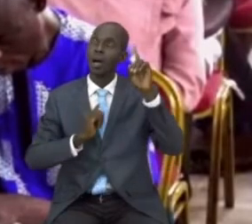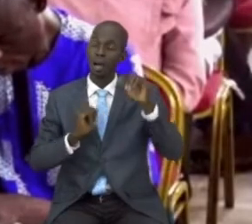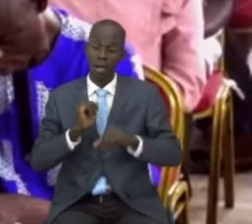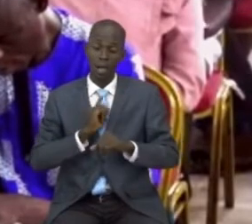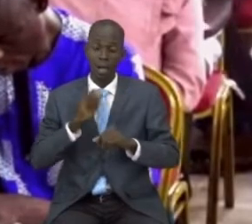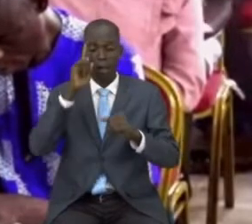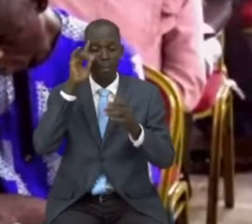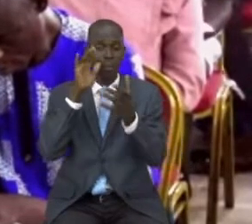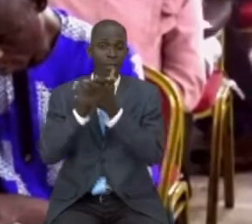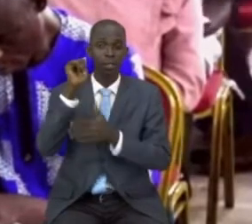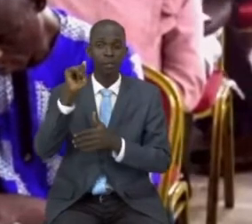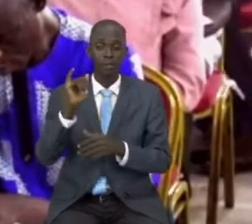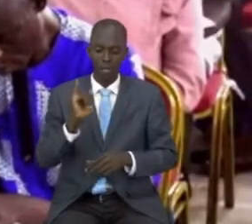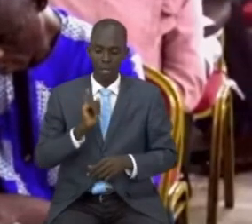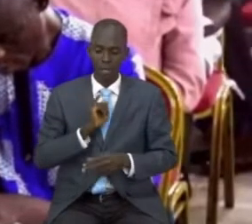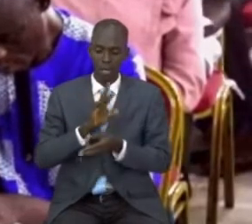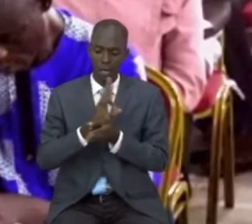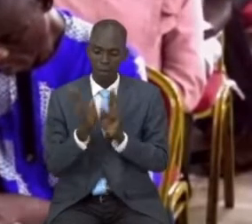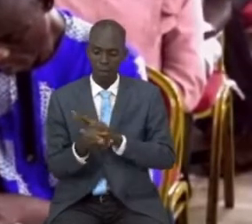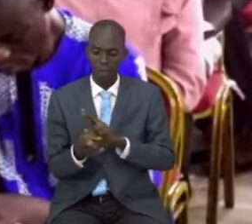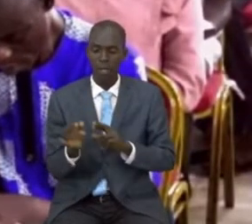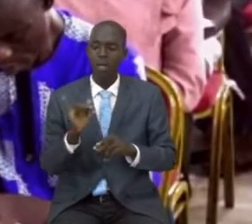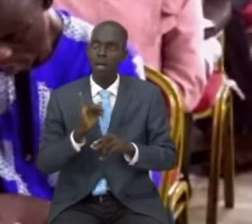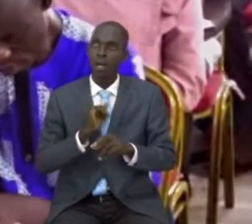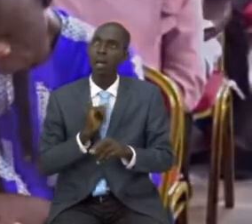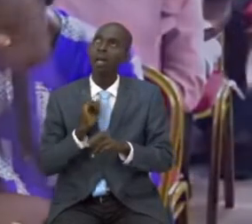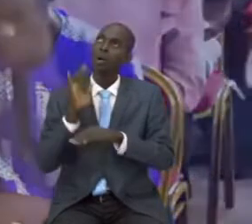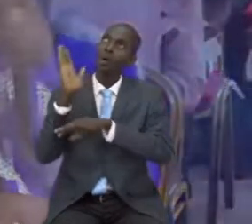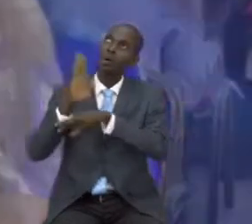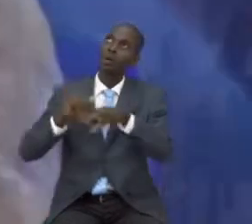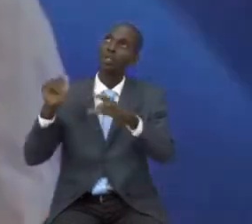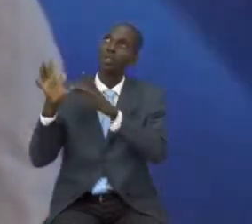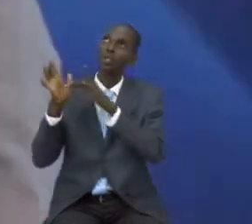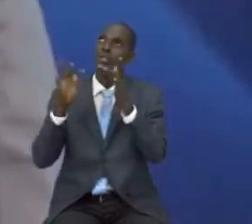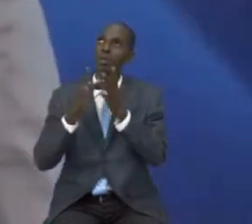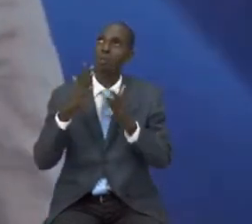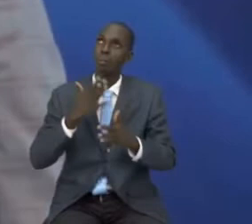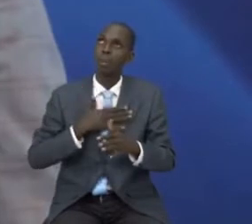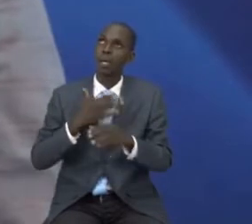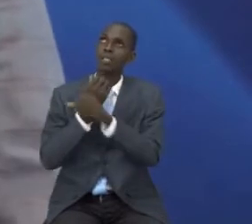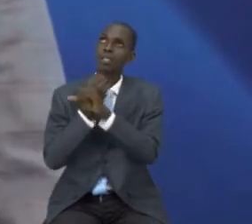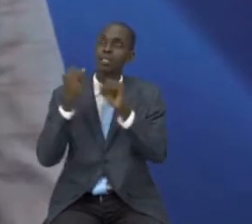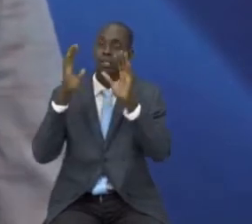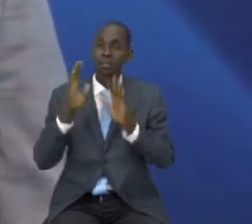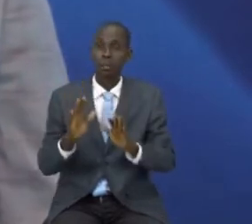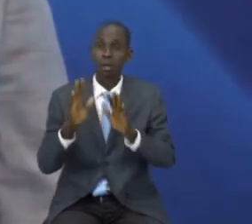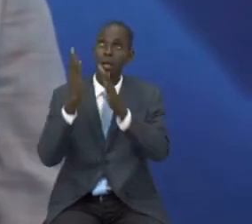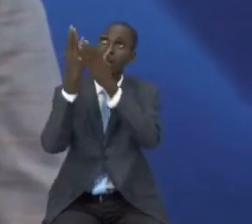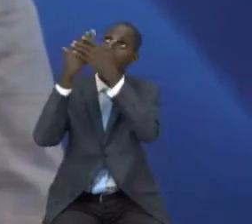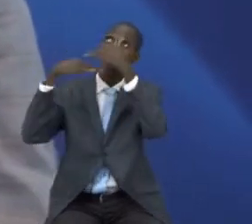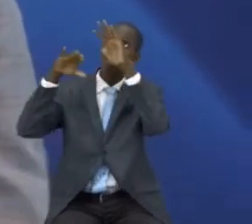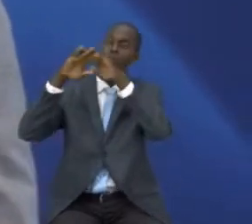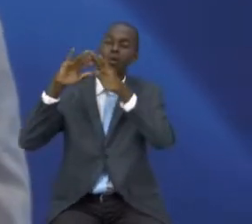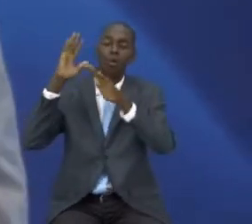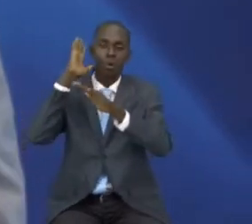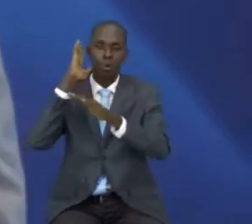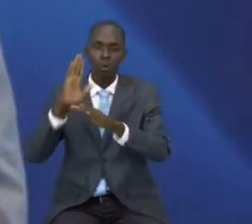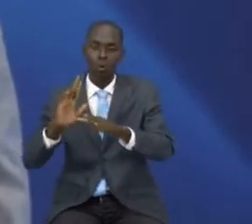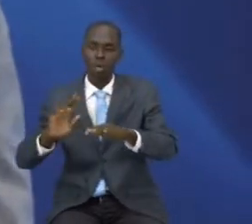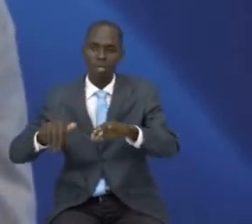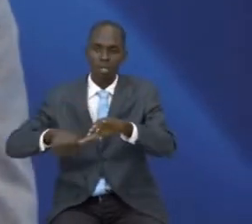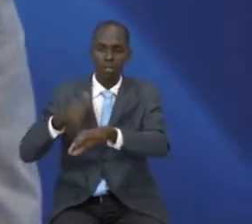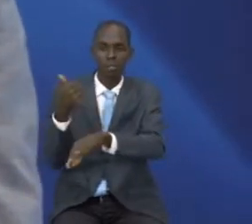I repent, I call Jesus my Savior, heaven will register your